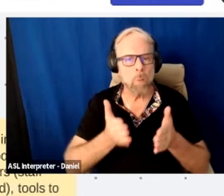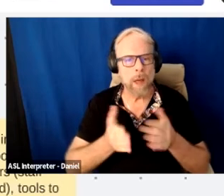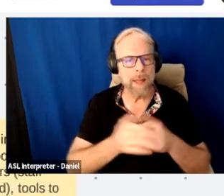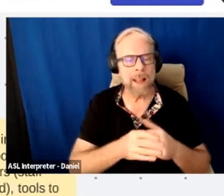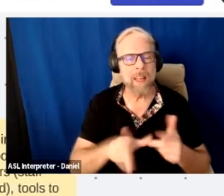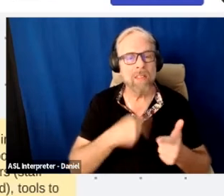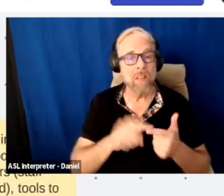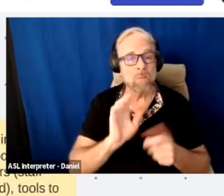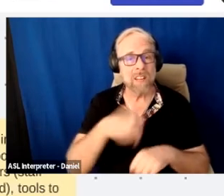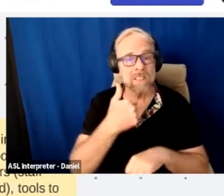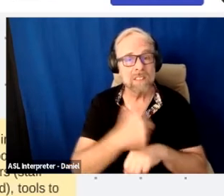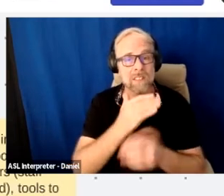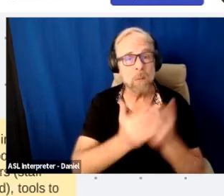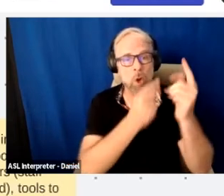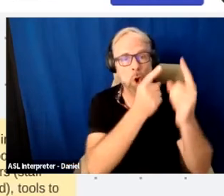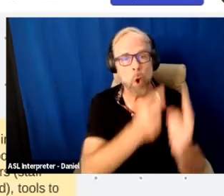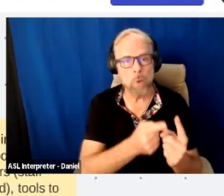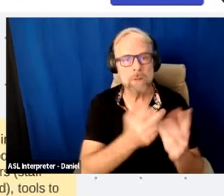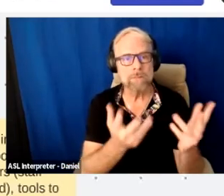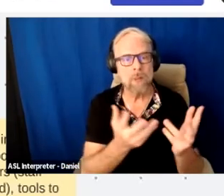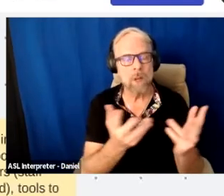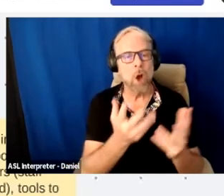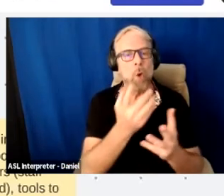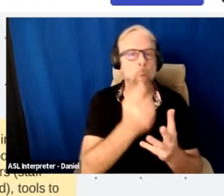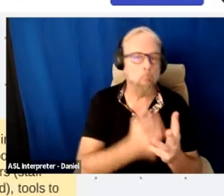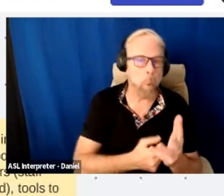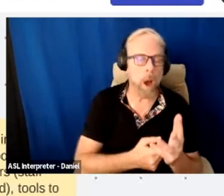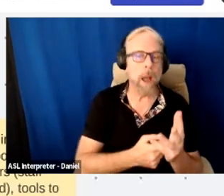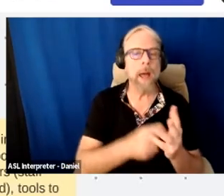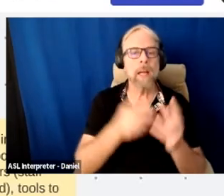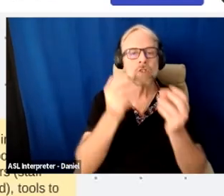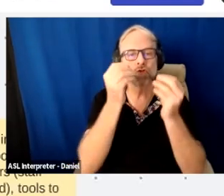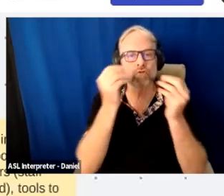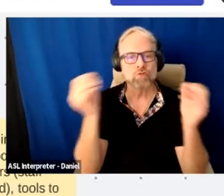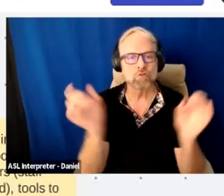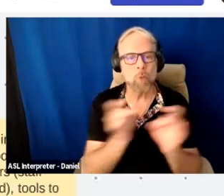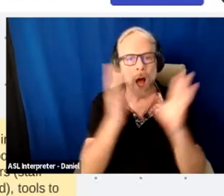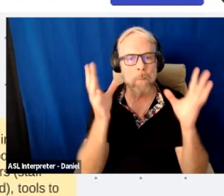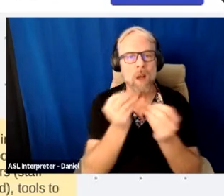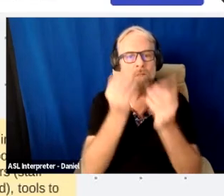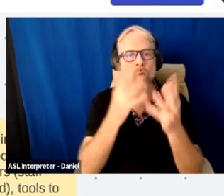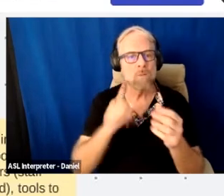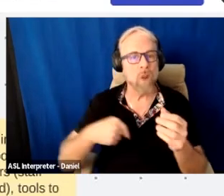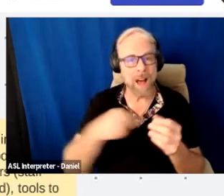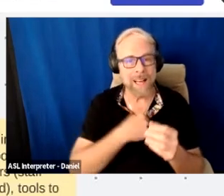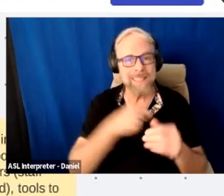to establish some goals around what is trauma informed for us in this place doing this